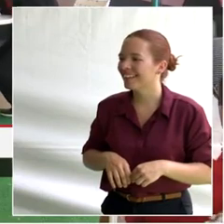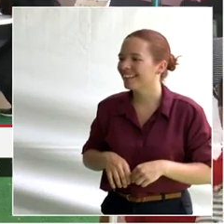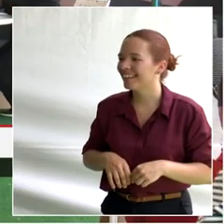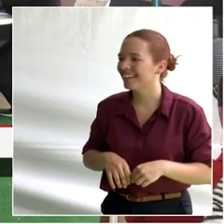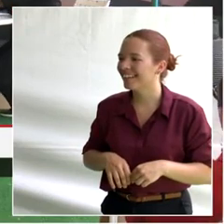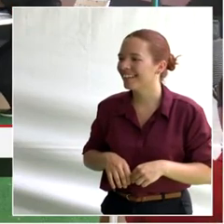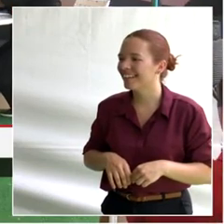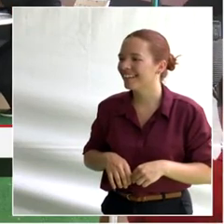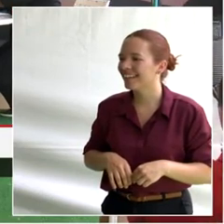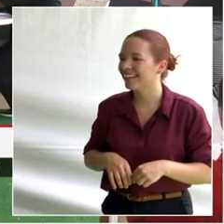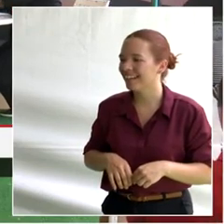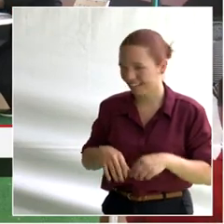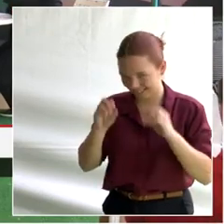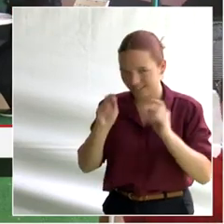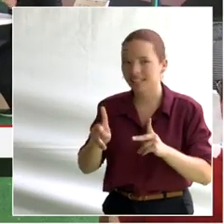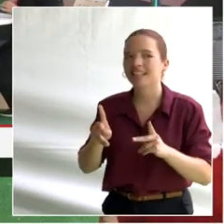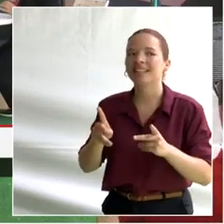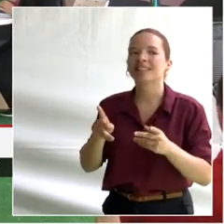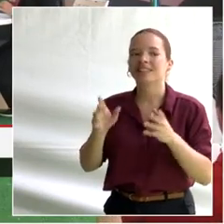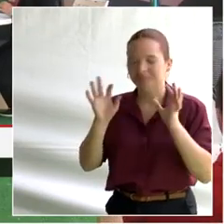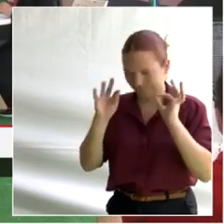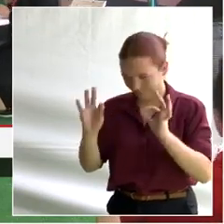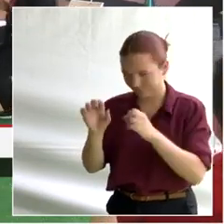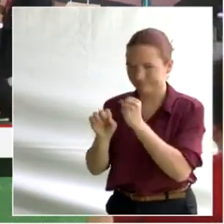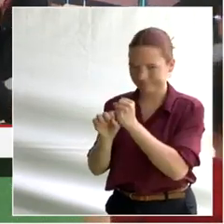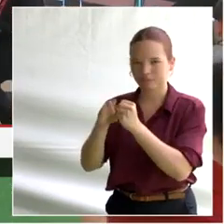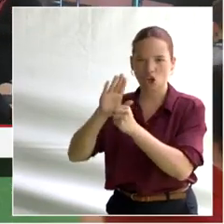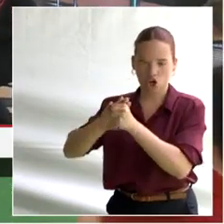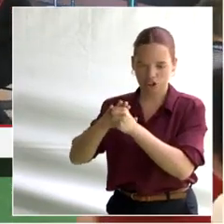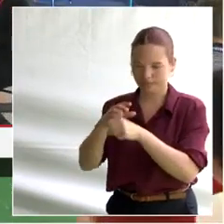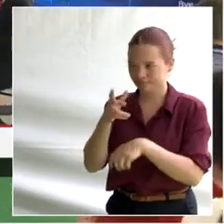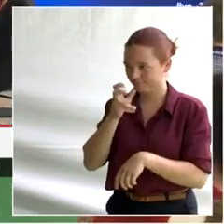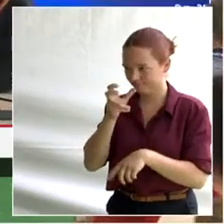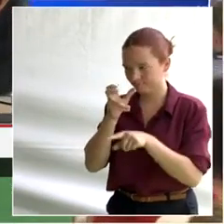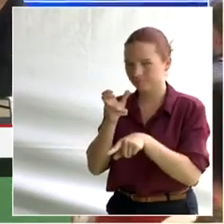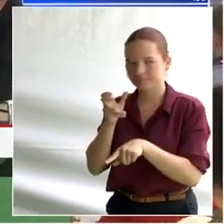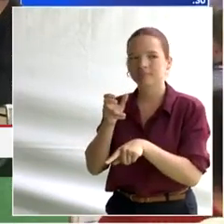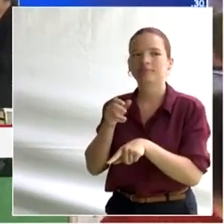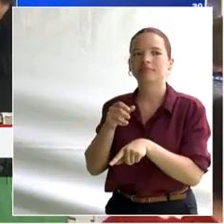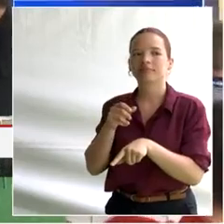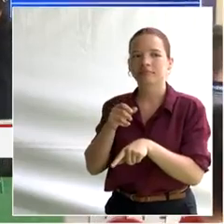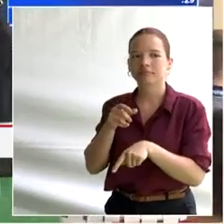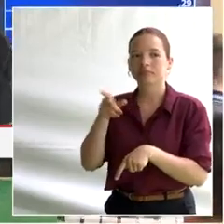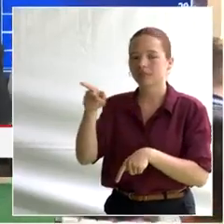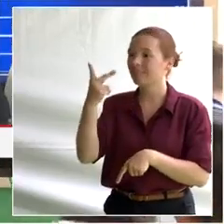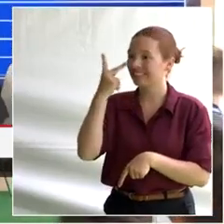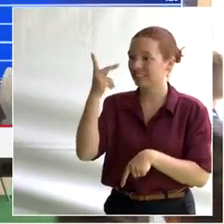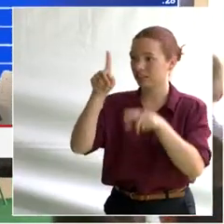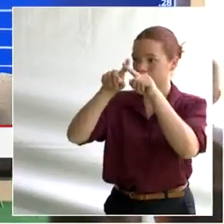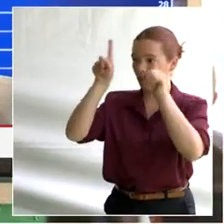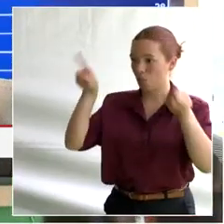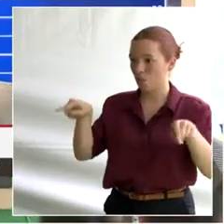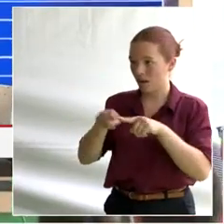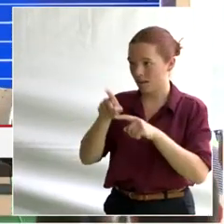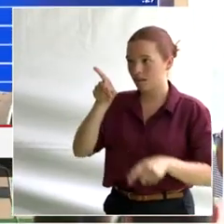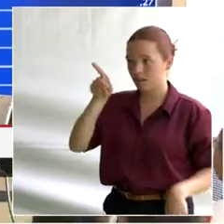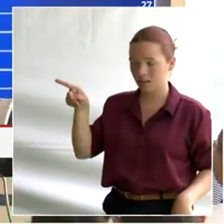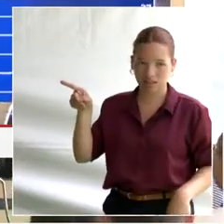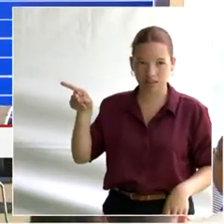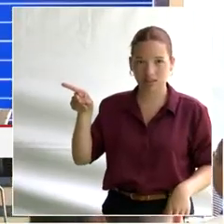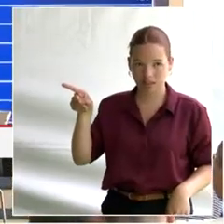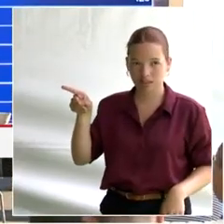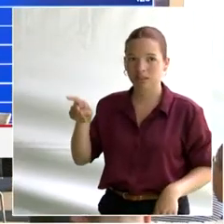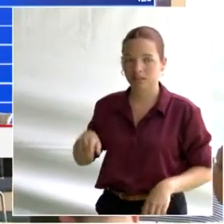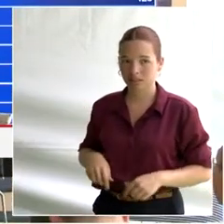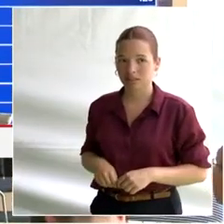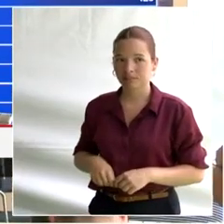All right. So if we can put the draw in the board. Yep, guys, if we can get the drop on there, and we'll place some seeds, and then we will get